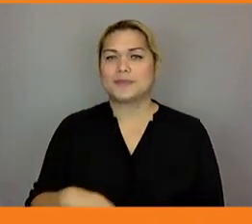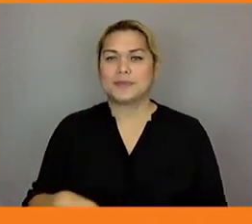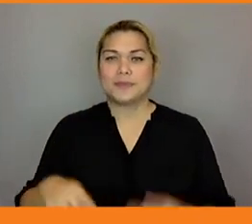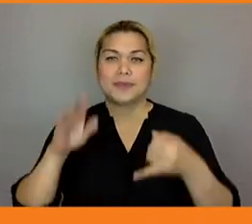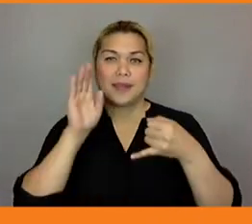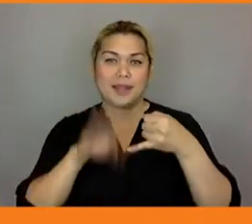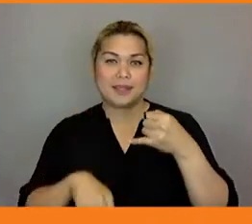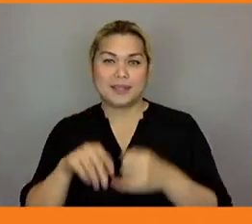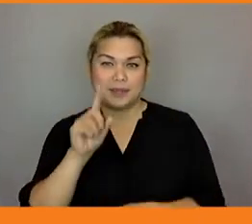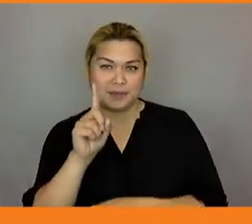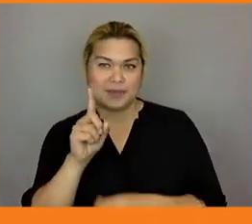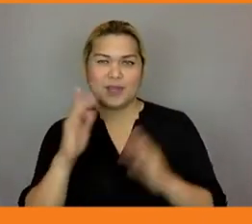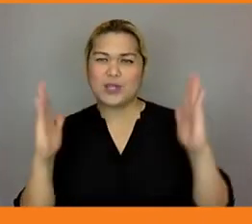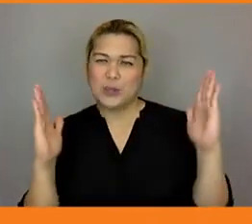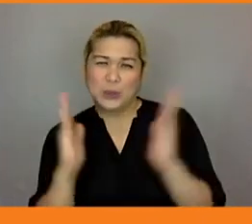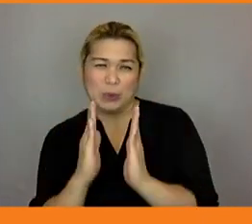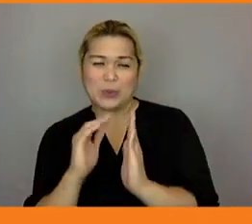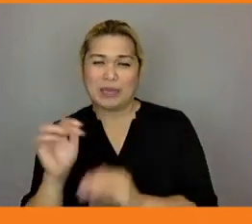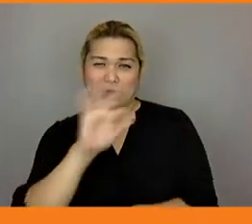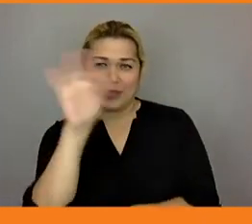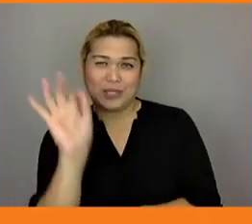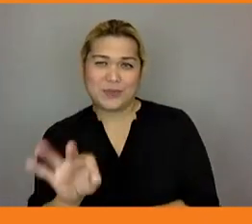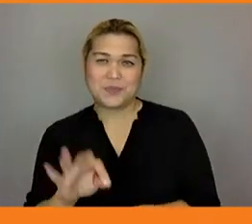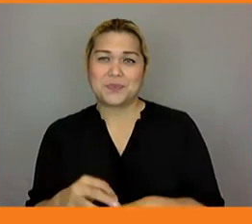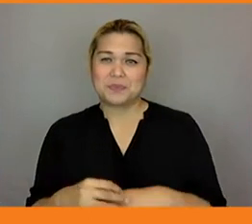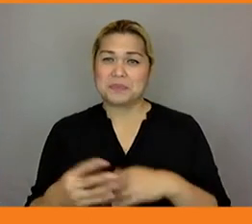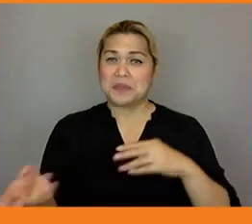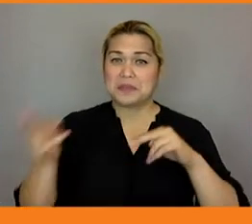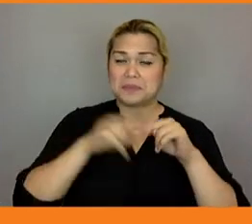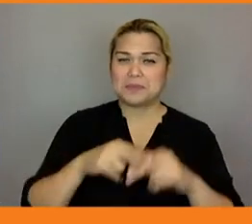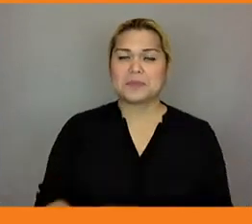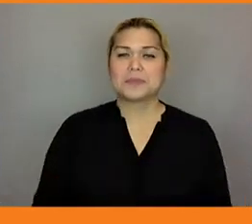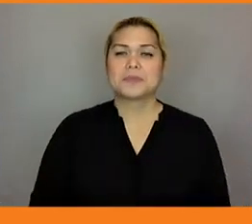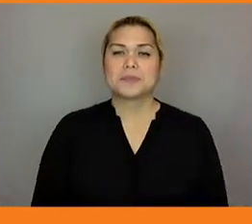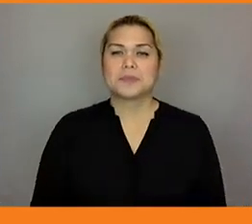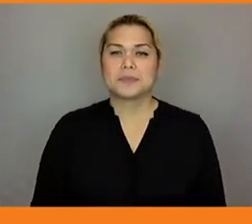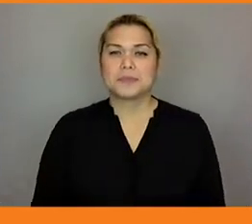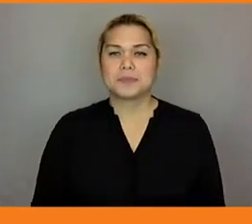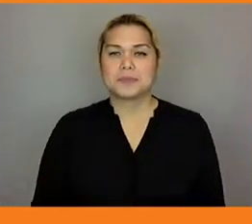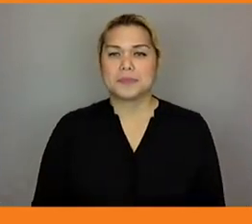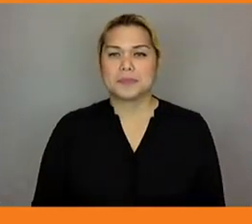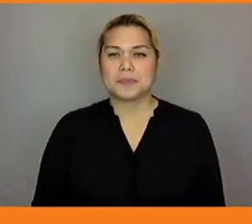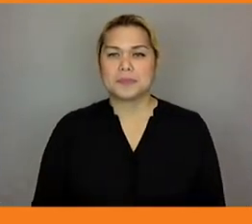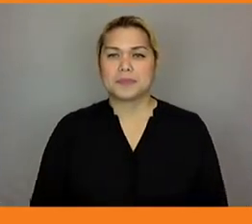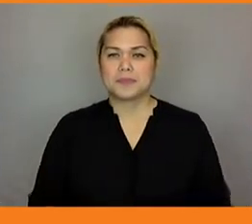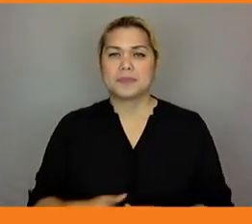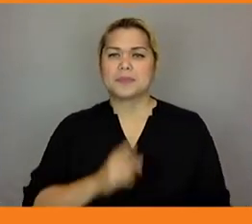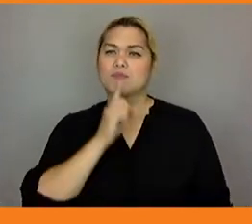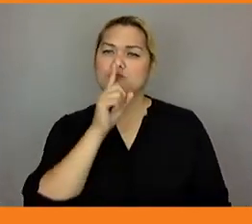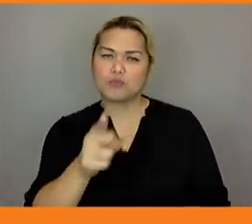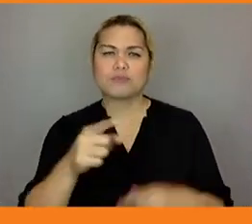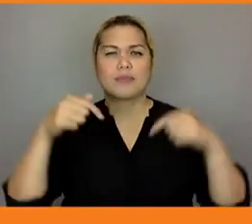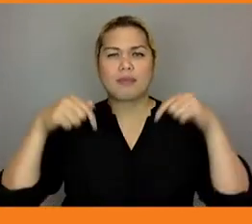here, another one to add to the discussion. This one is about the realities of human rights defenders